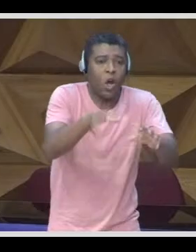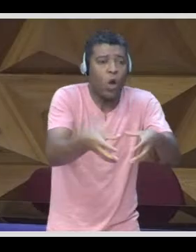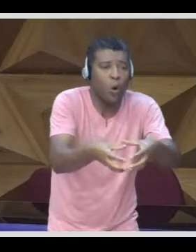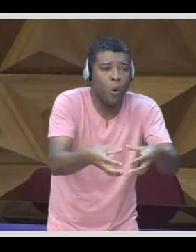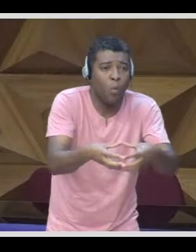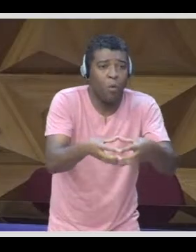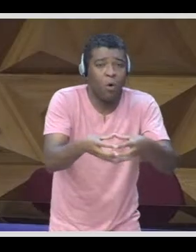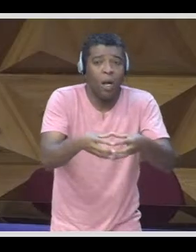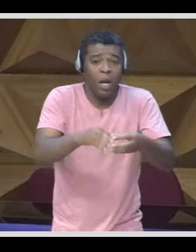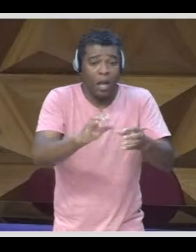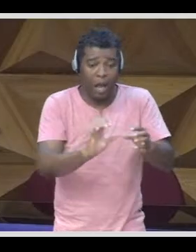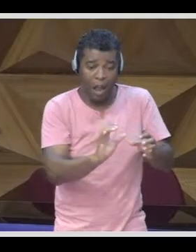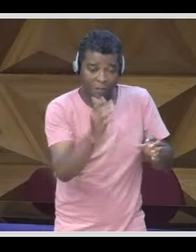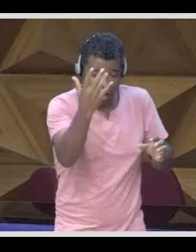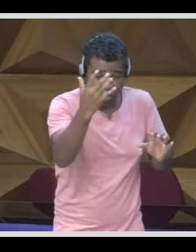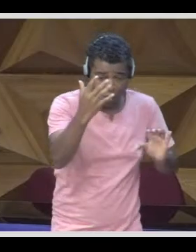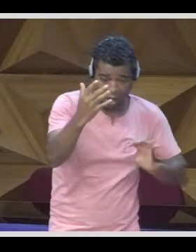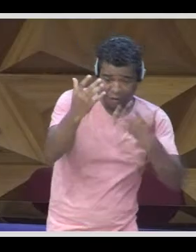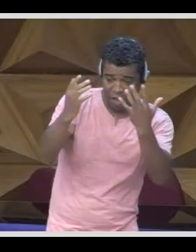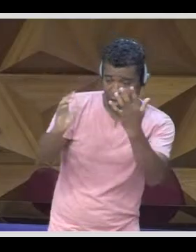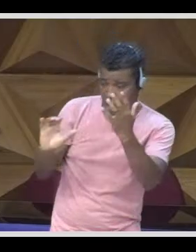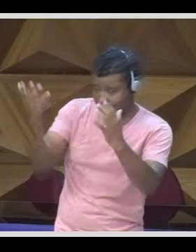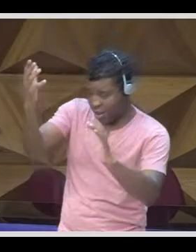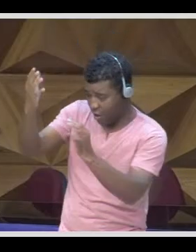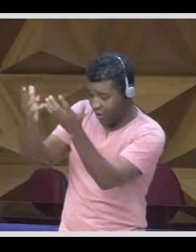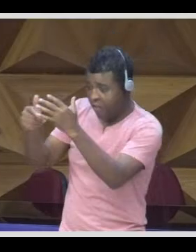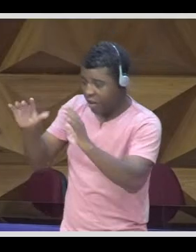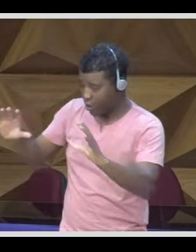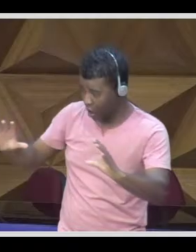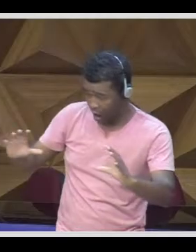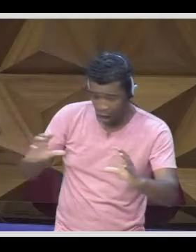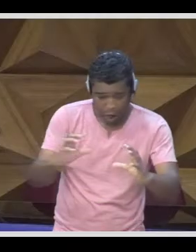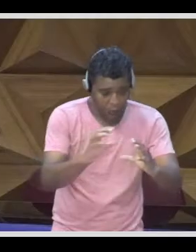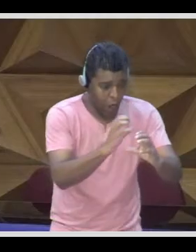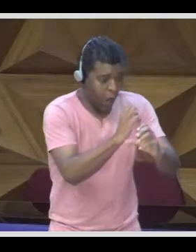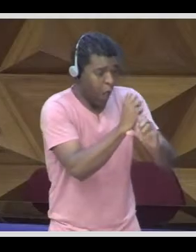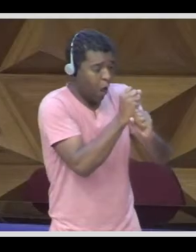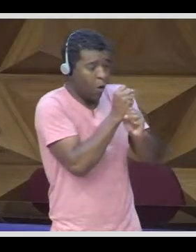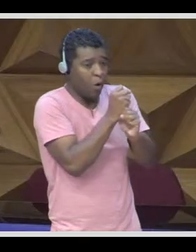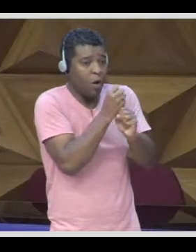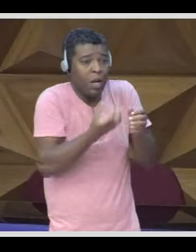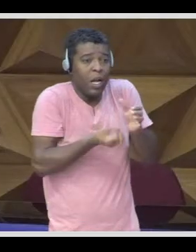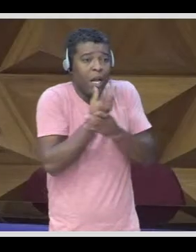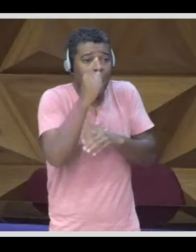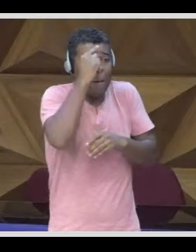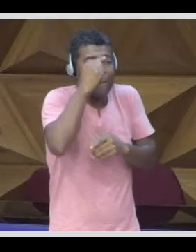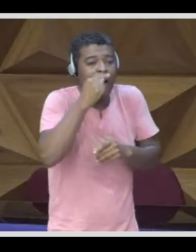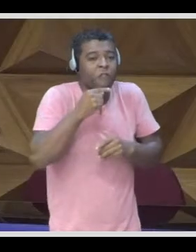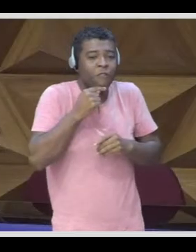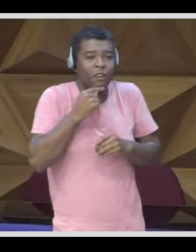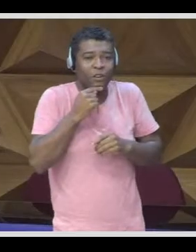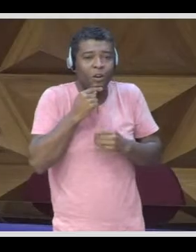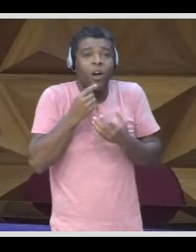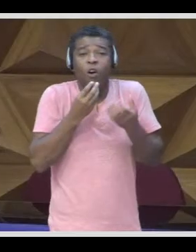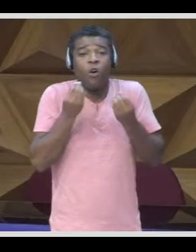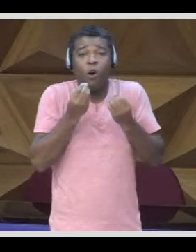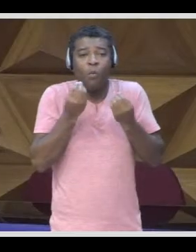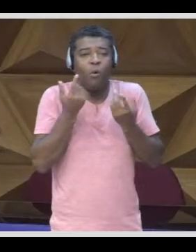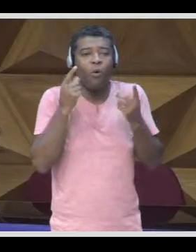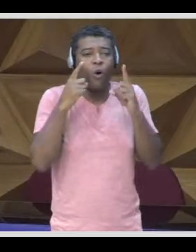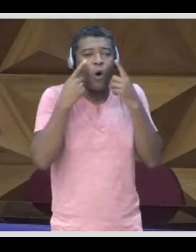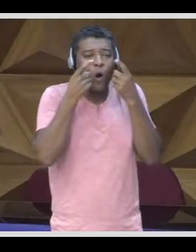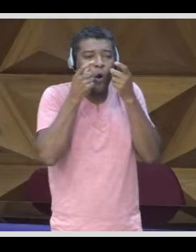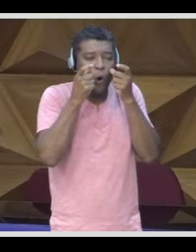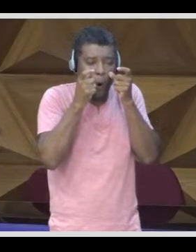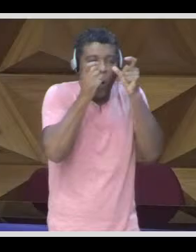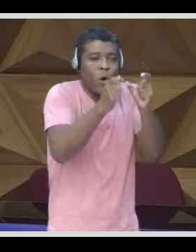study how the curiosity of a user evolves over time, because curiosity is not static, or the curiosity stimulation may not be static, may